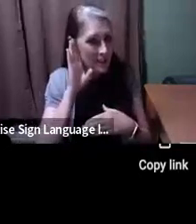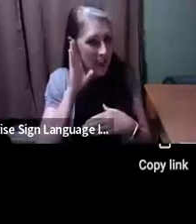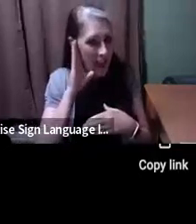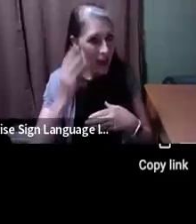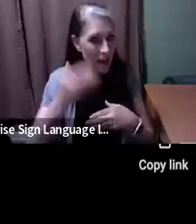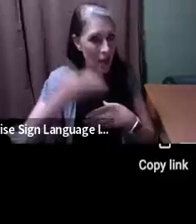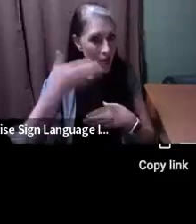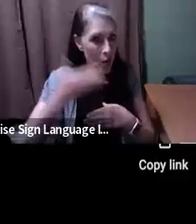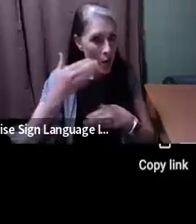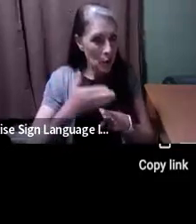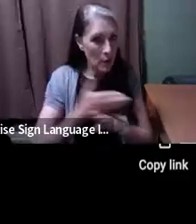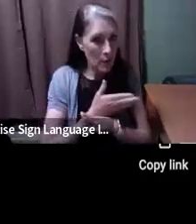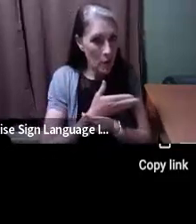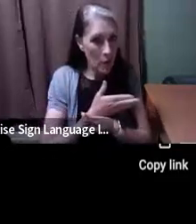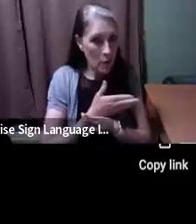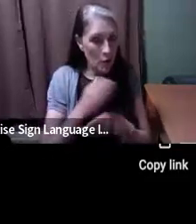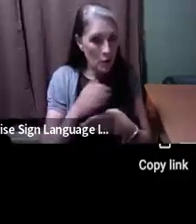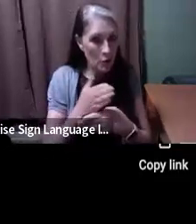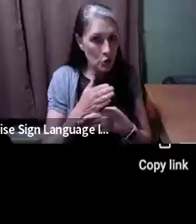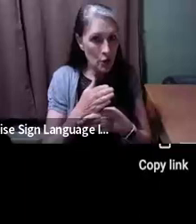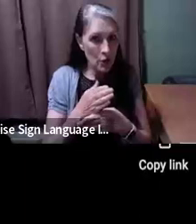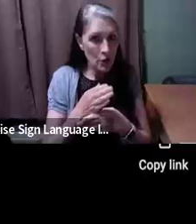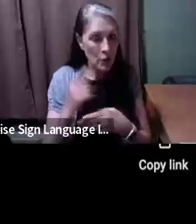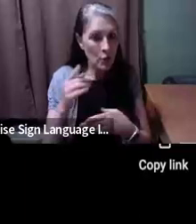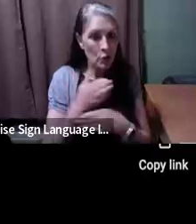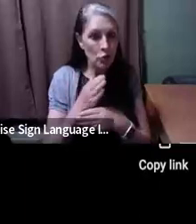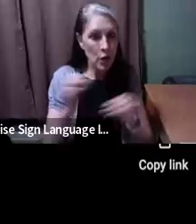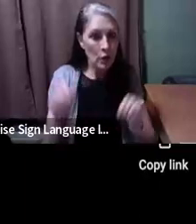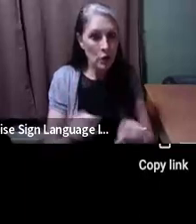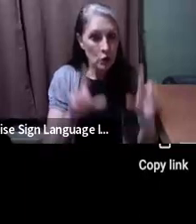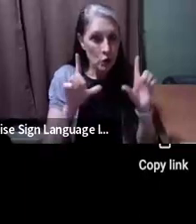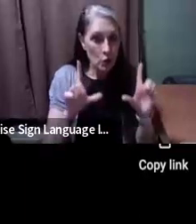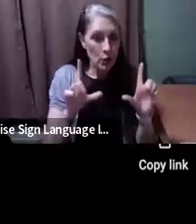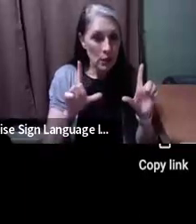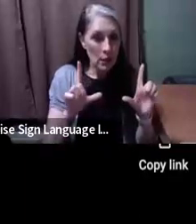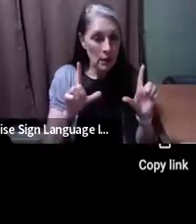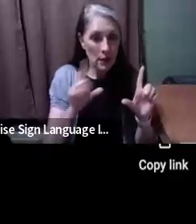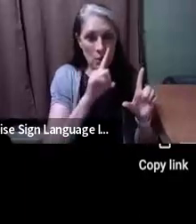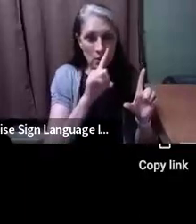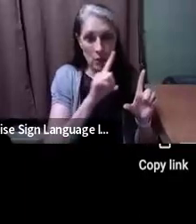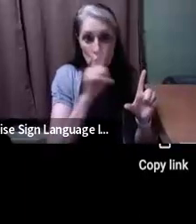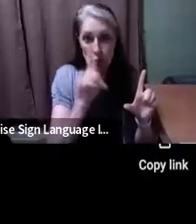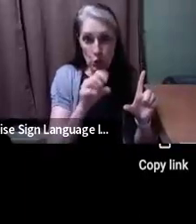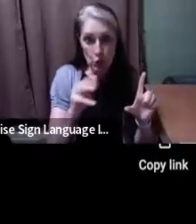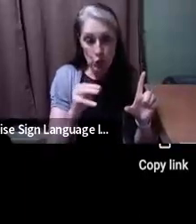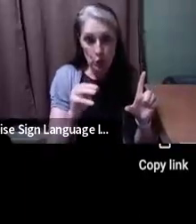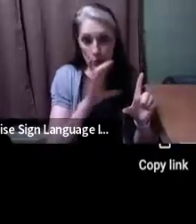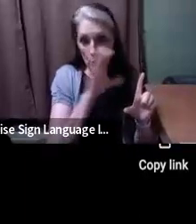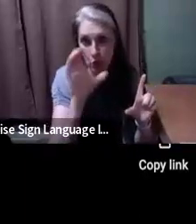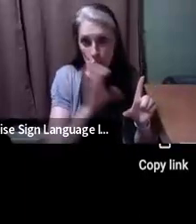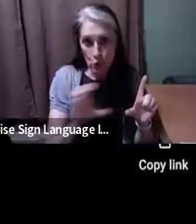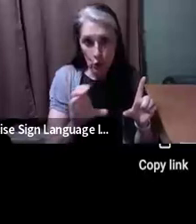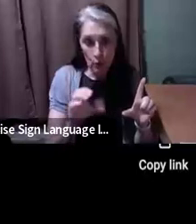window before you share? So when you say share screen on the Zoom share screen window, in the